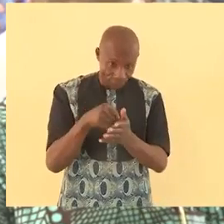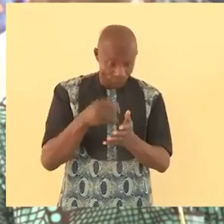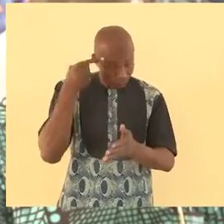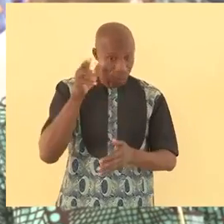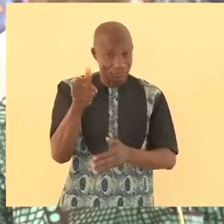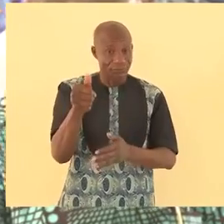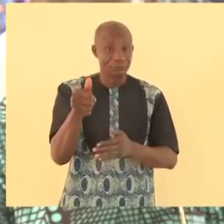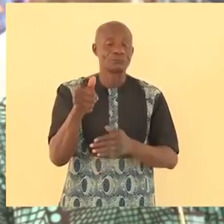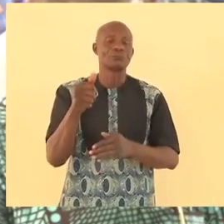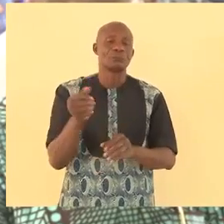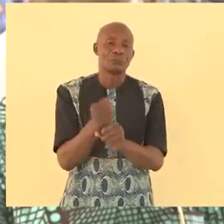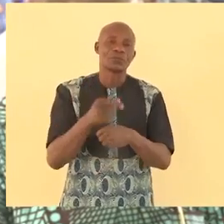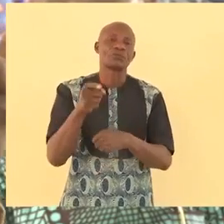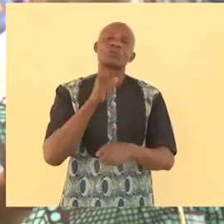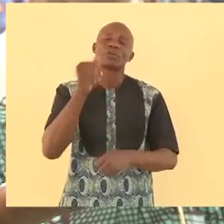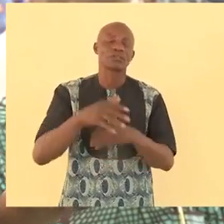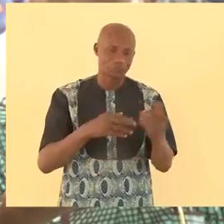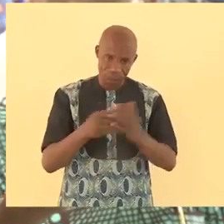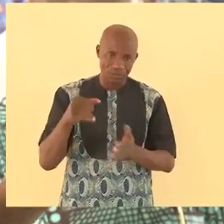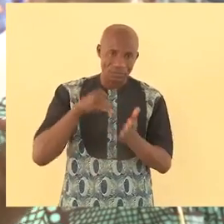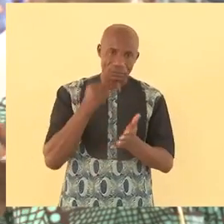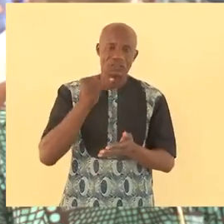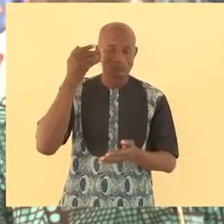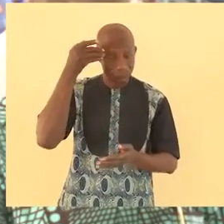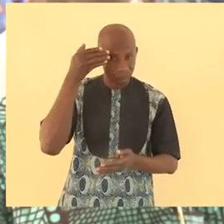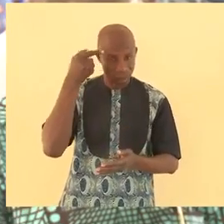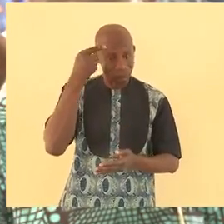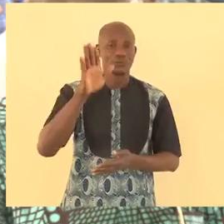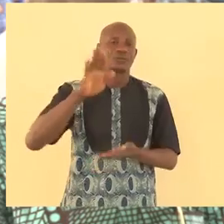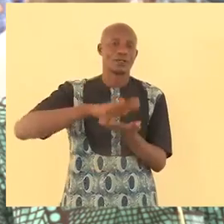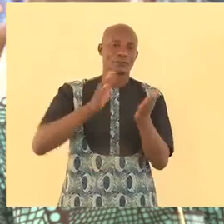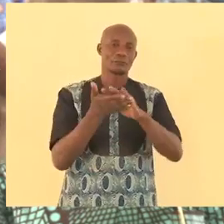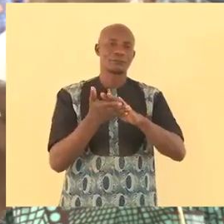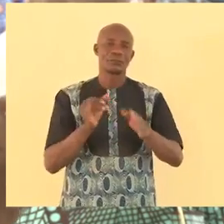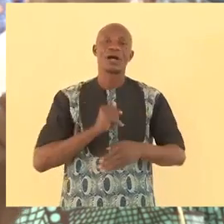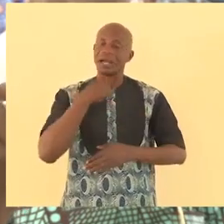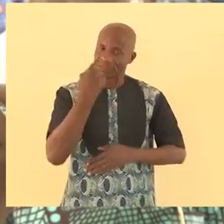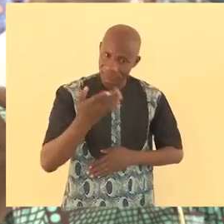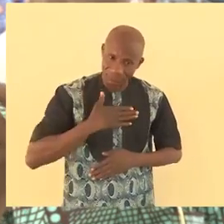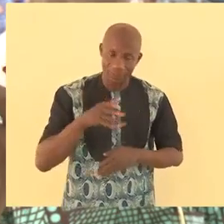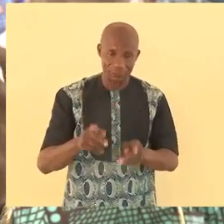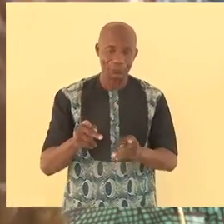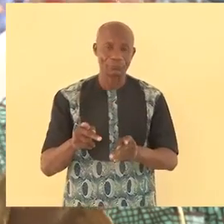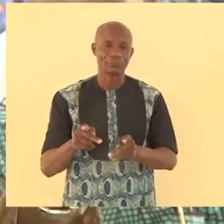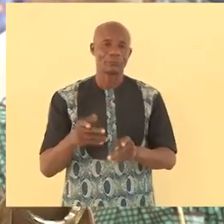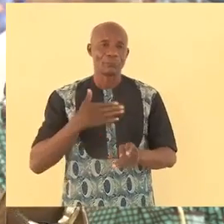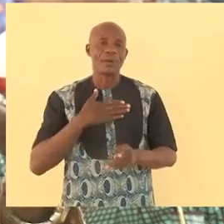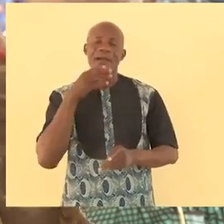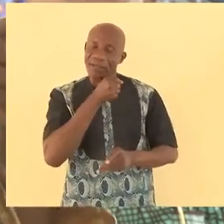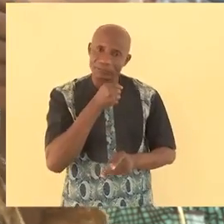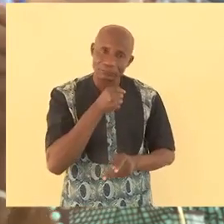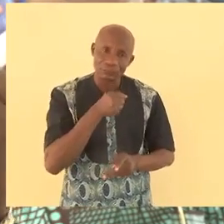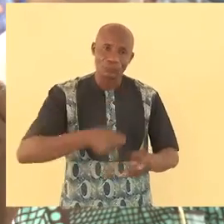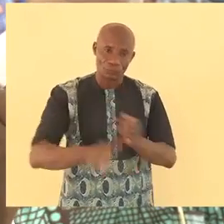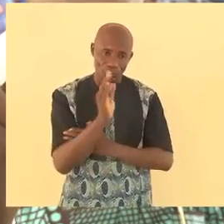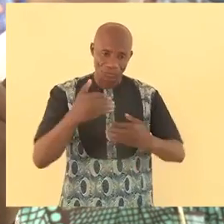you uncomfortable. It's for your community. I tell people my age that this is a payback time for us.